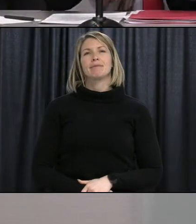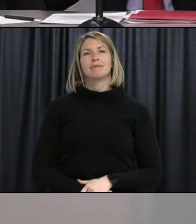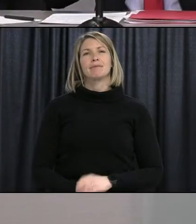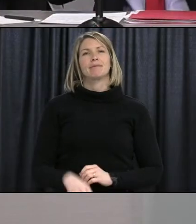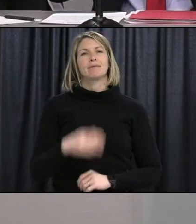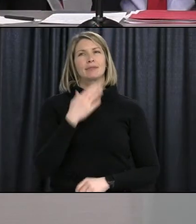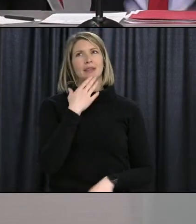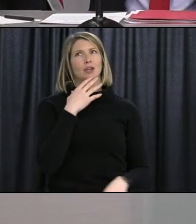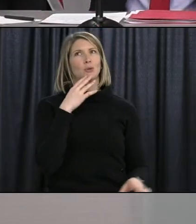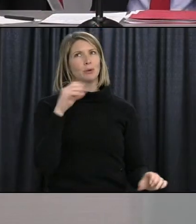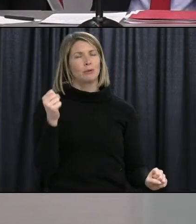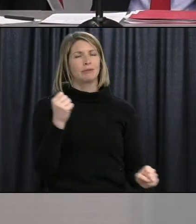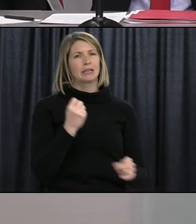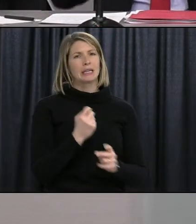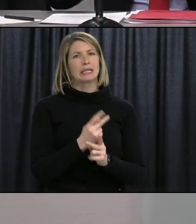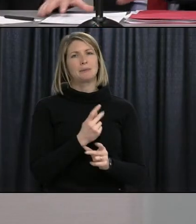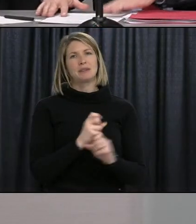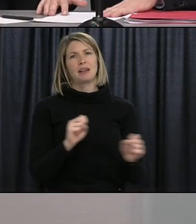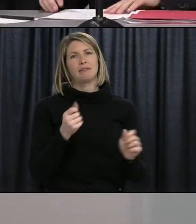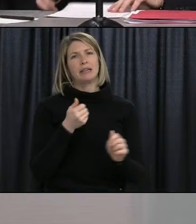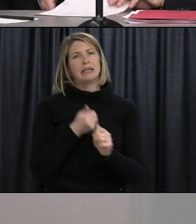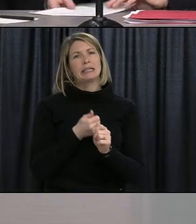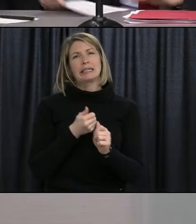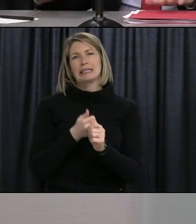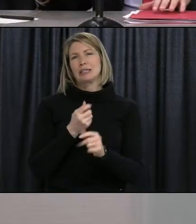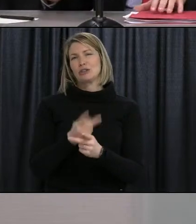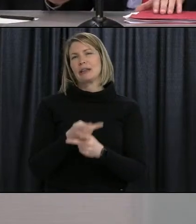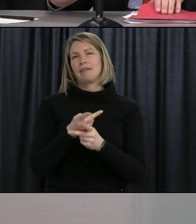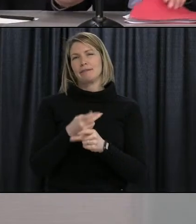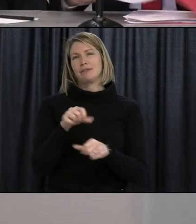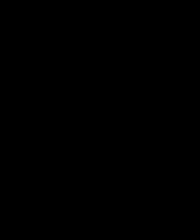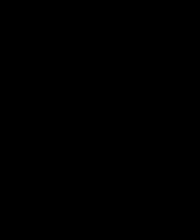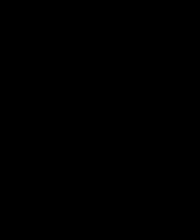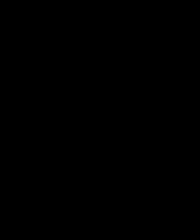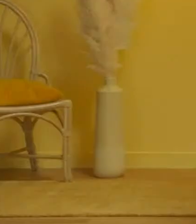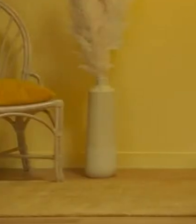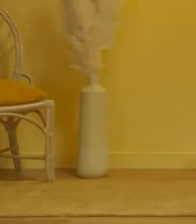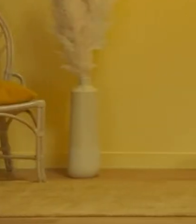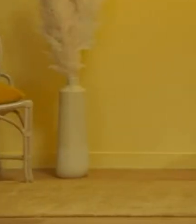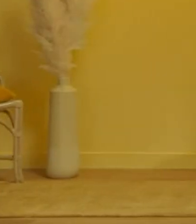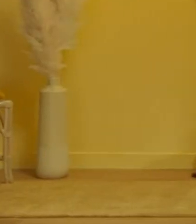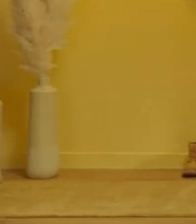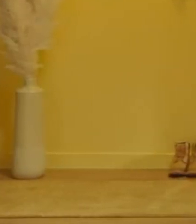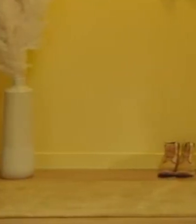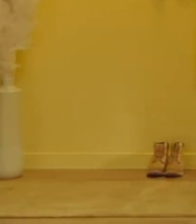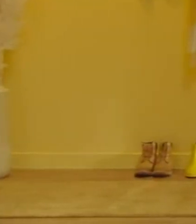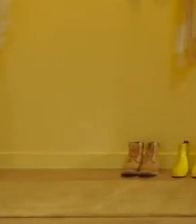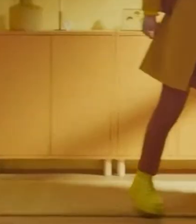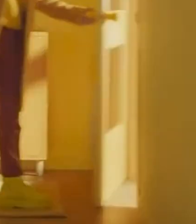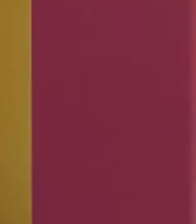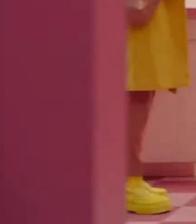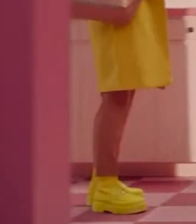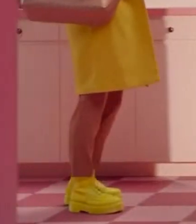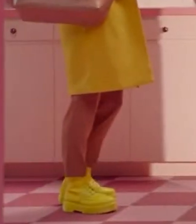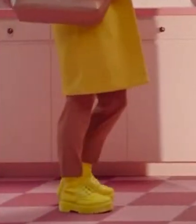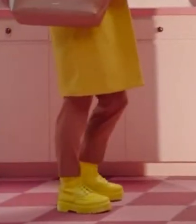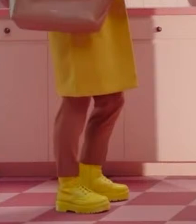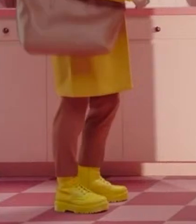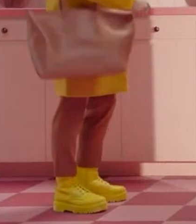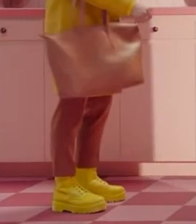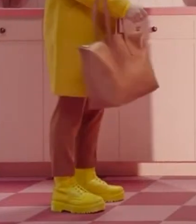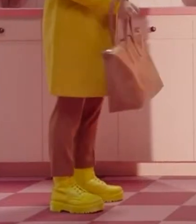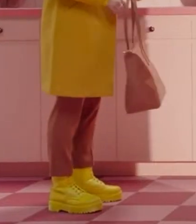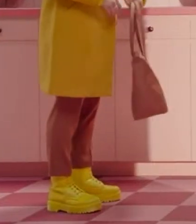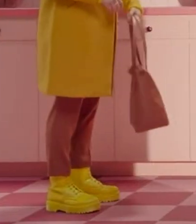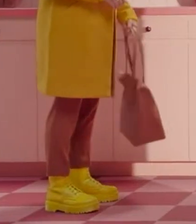Thank you, Premier. Stay safe, everyone. Take care of yourselves and each other, and enjoy the rest of your day. This is Jan. Jan sometimes visits her neighbor